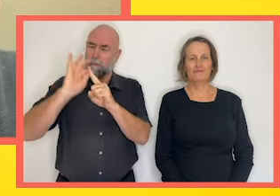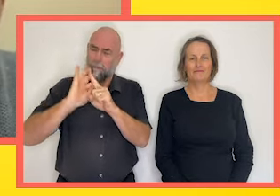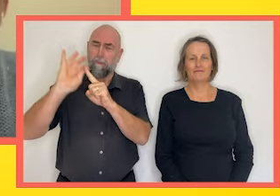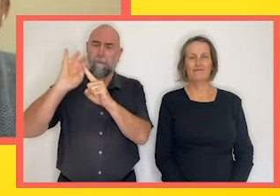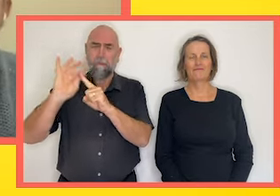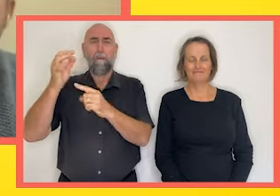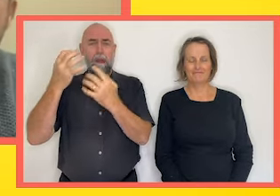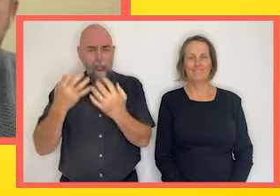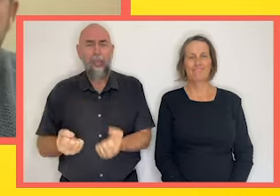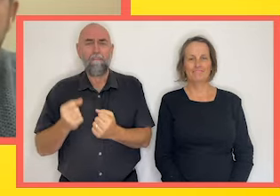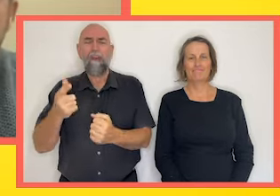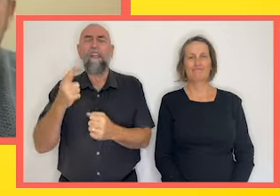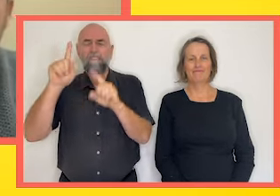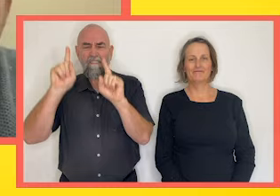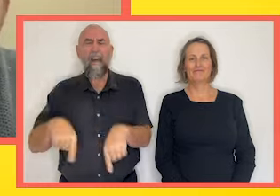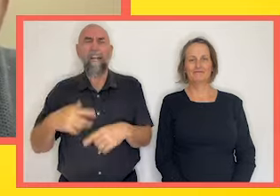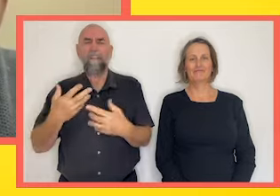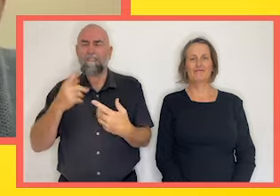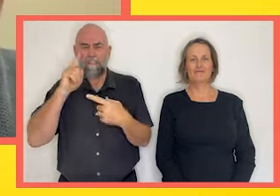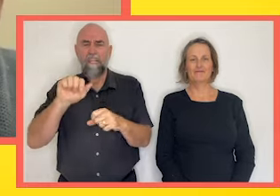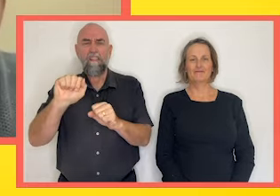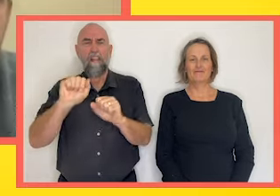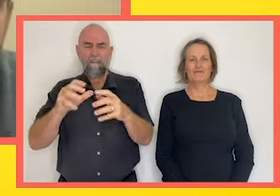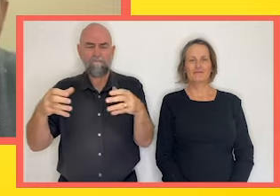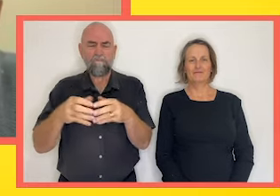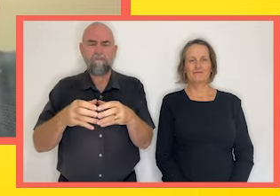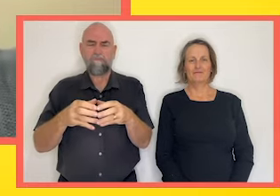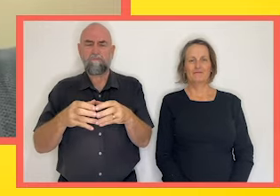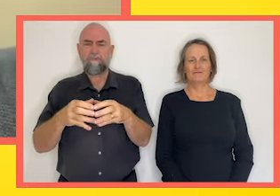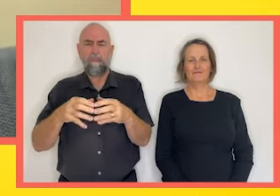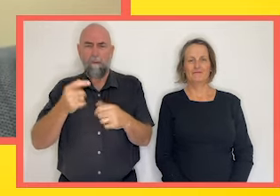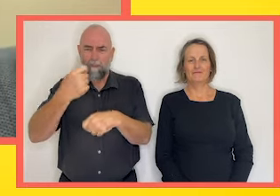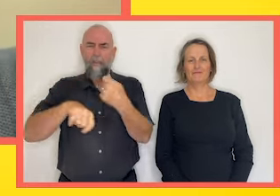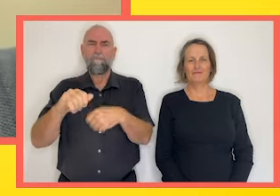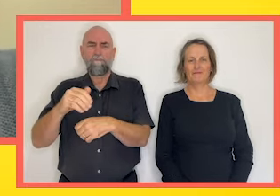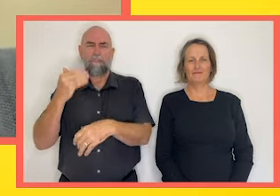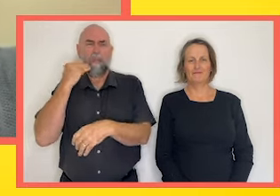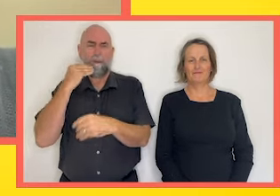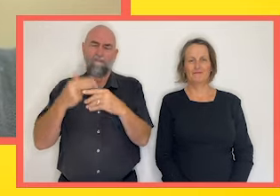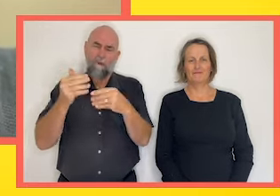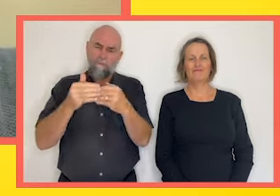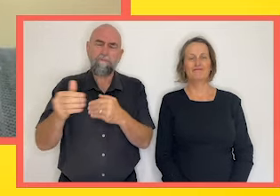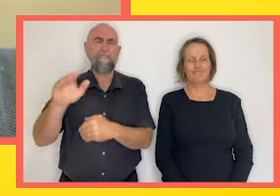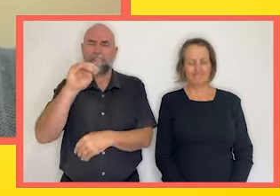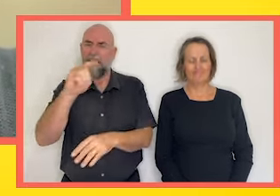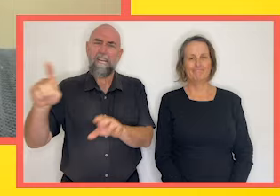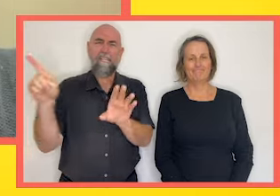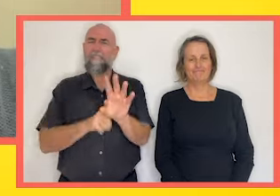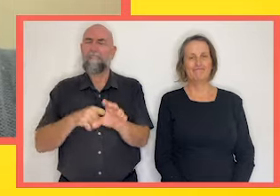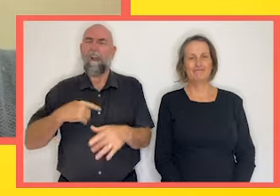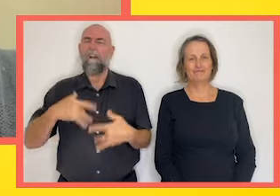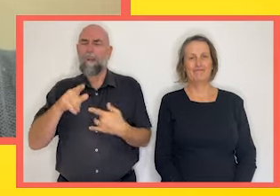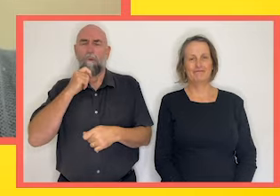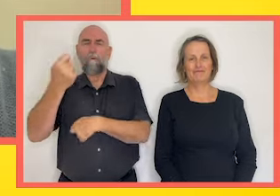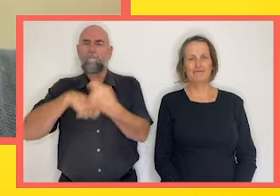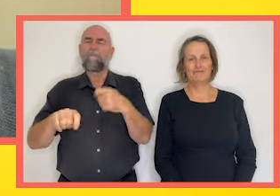strength. They are creating a foundation where I see domination for the next decade. It's so good to see